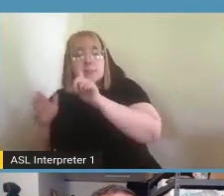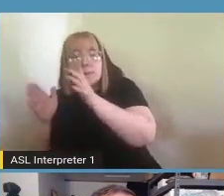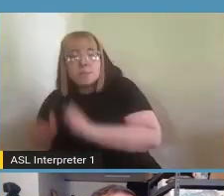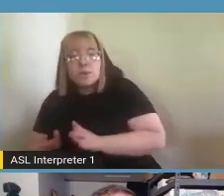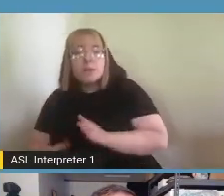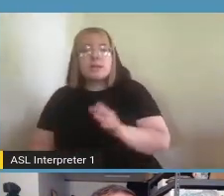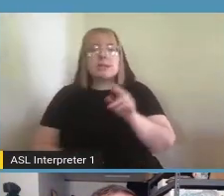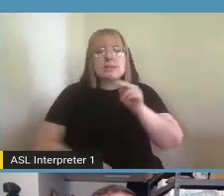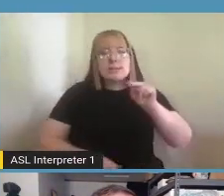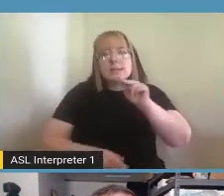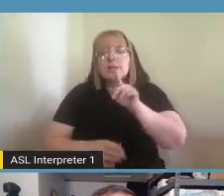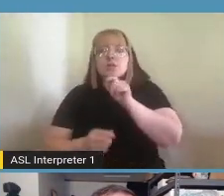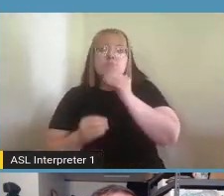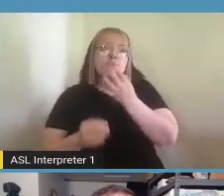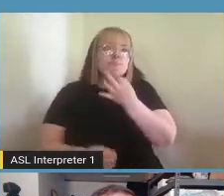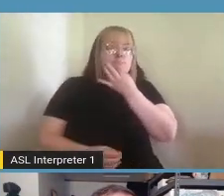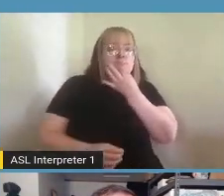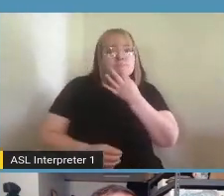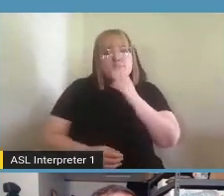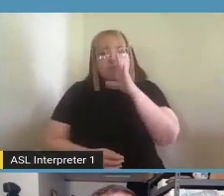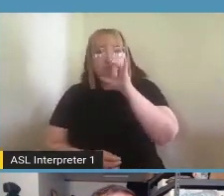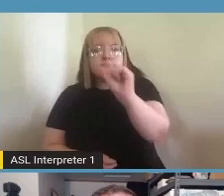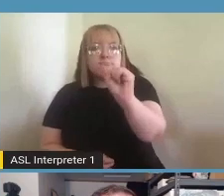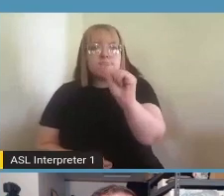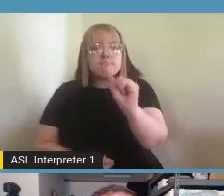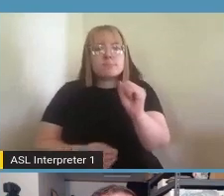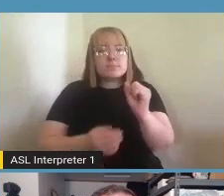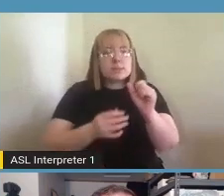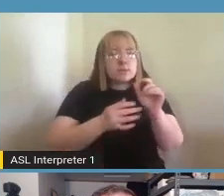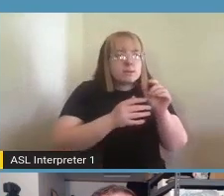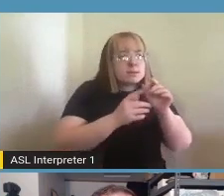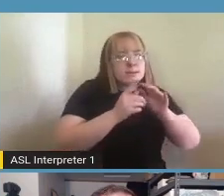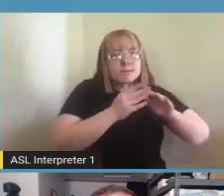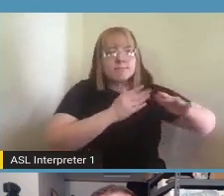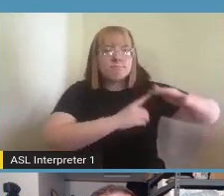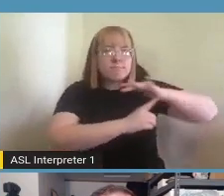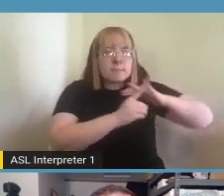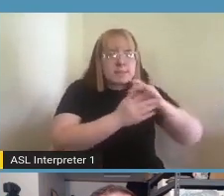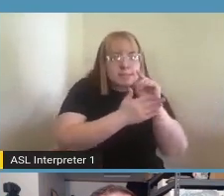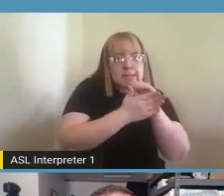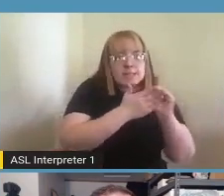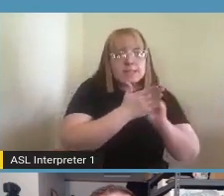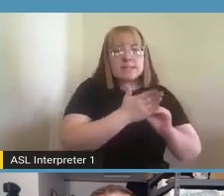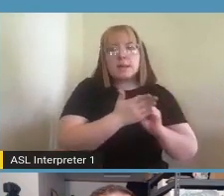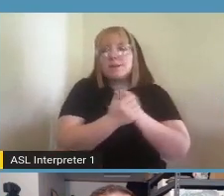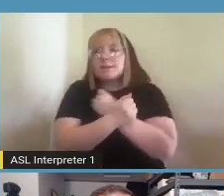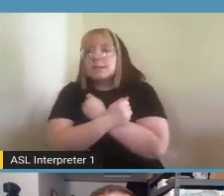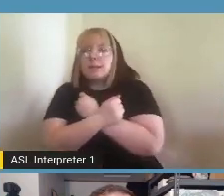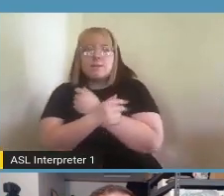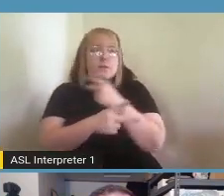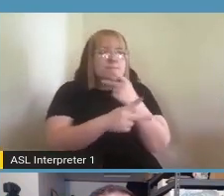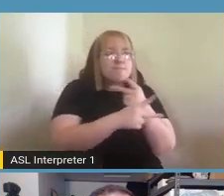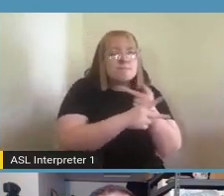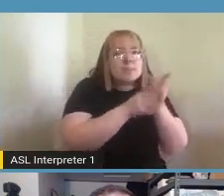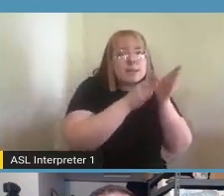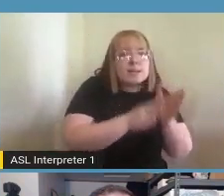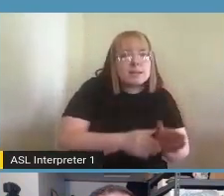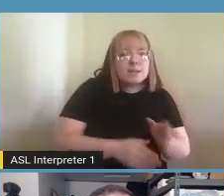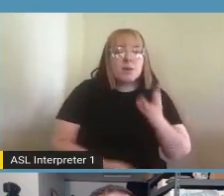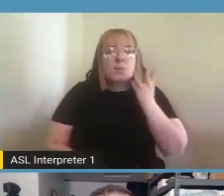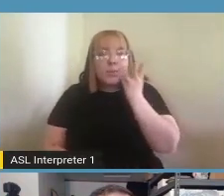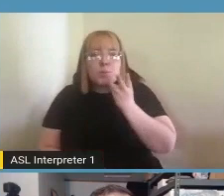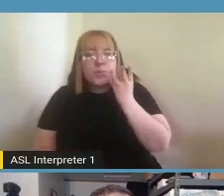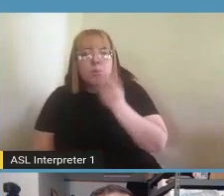enthusiasts, storytellers, exhibition designers. We are art lovers and caretakers. The special events department, Park